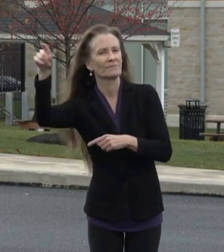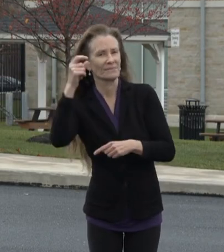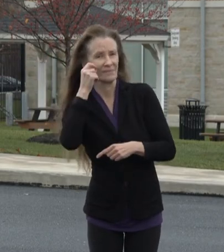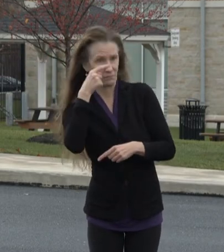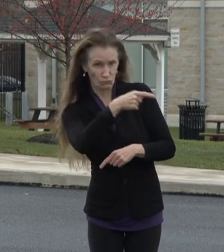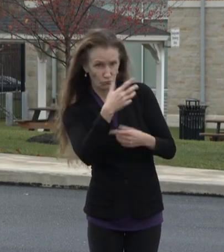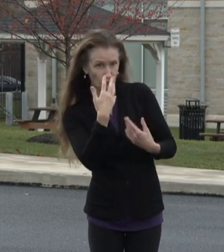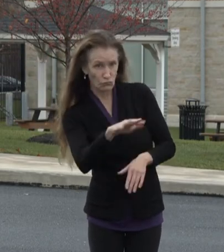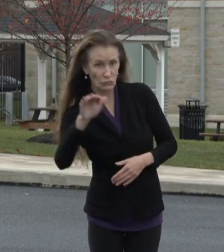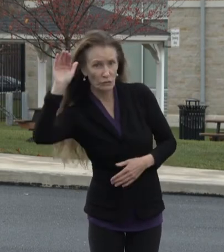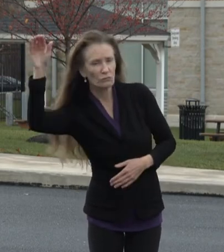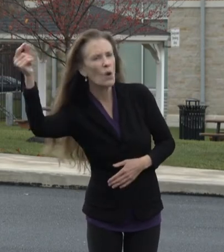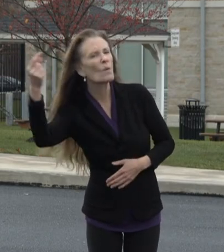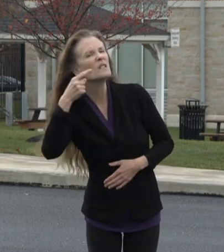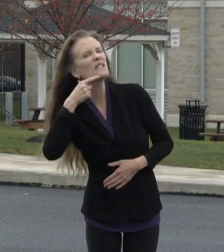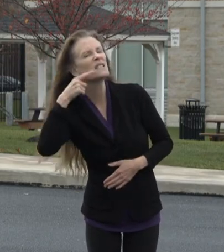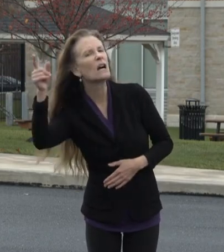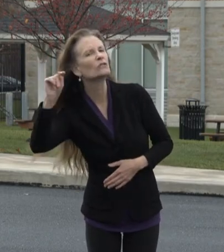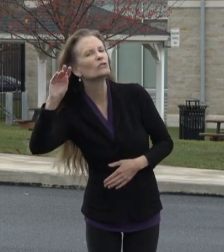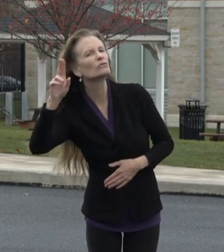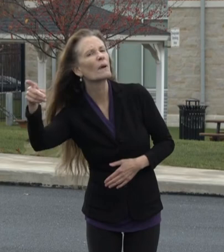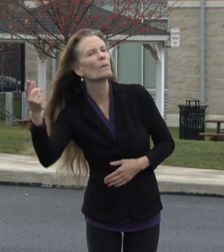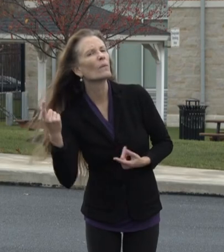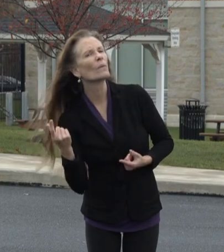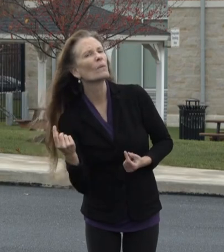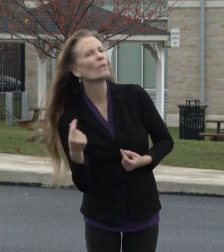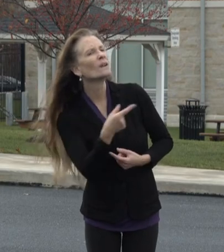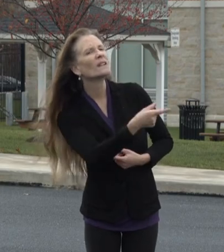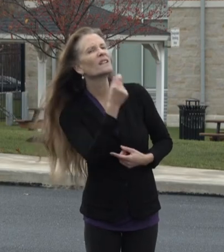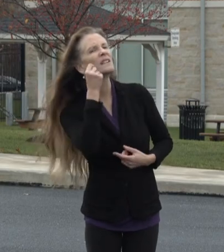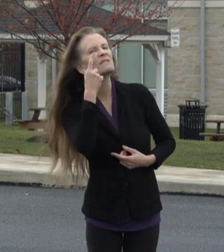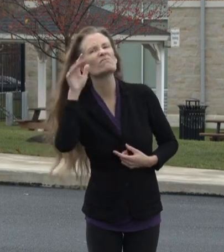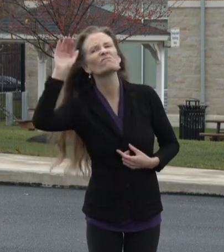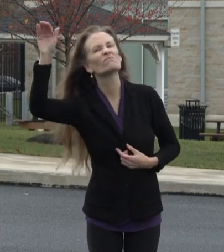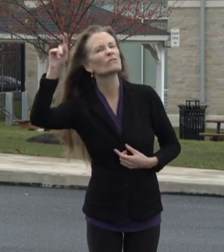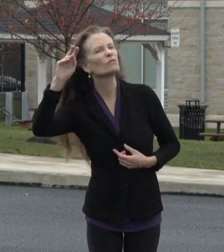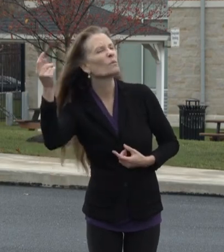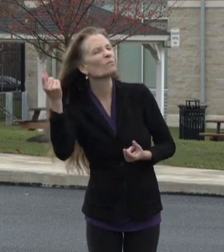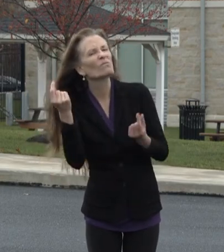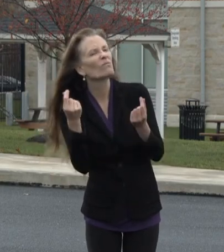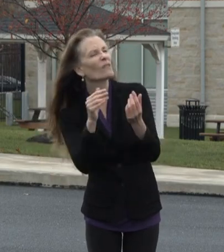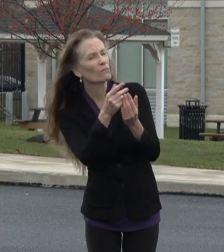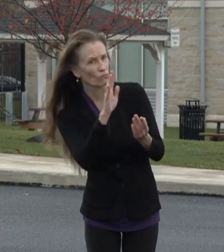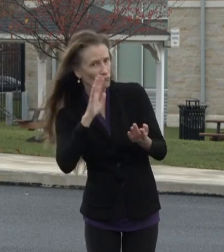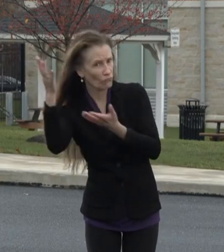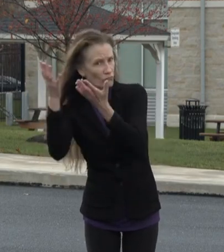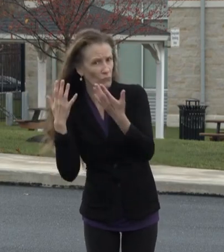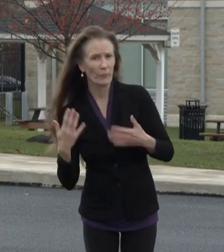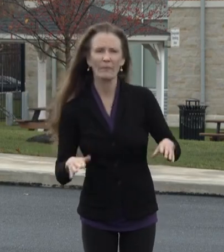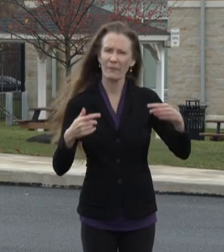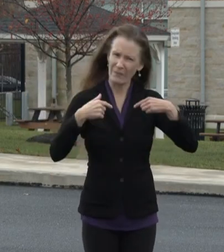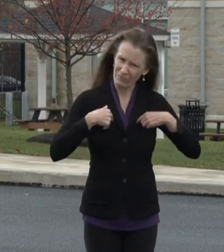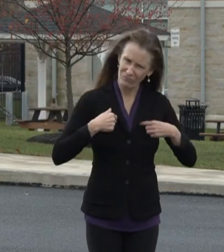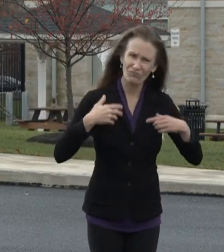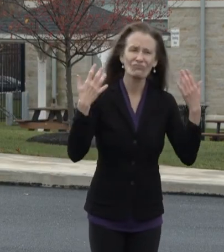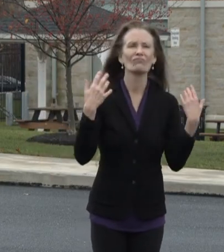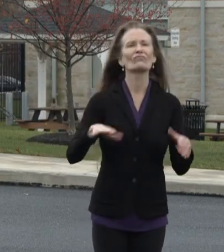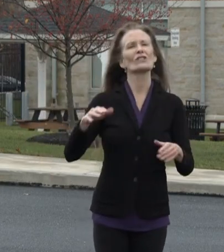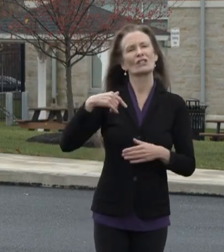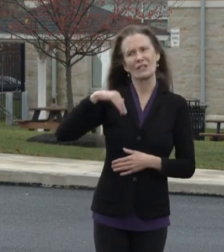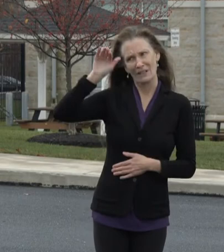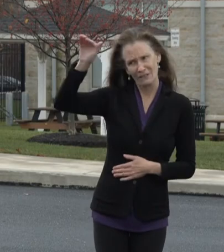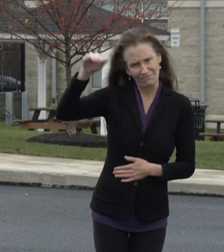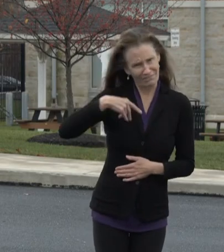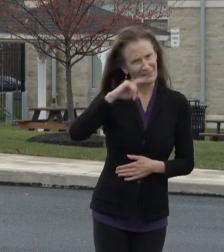response been? How are you characterizing the relationship or the conversation with them? So we've reached out through multiple avenues. We work through,